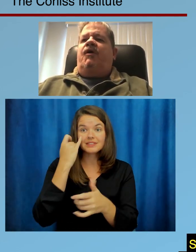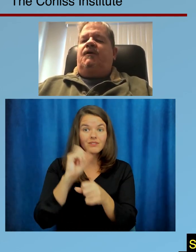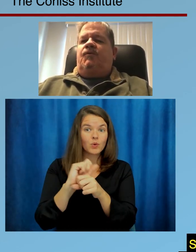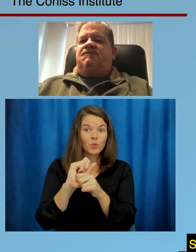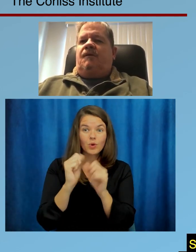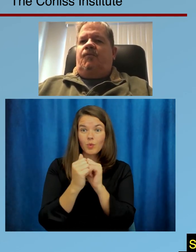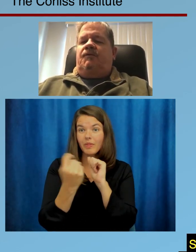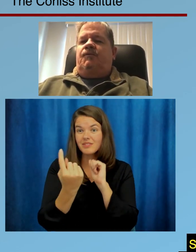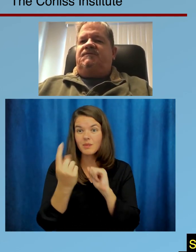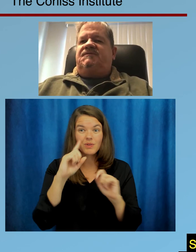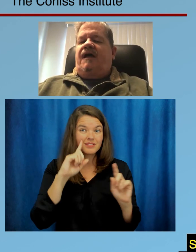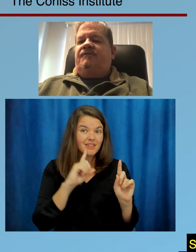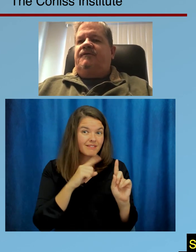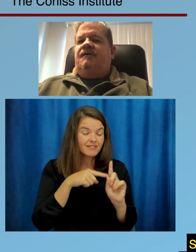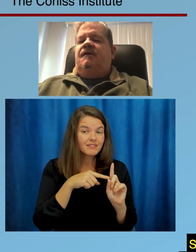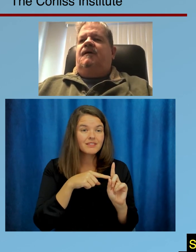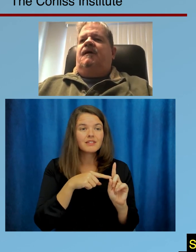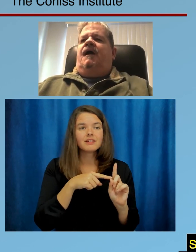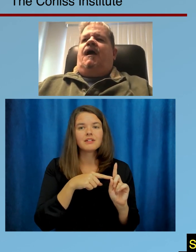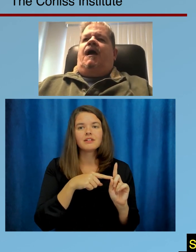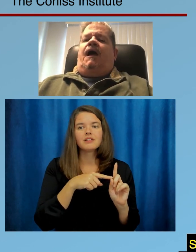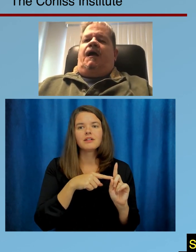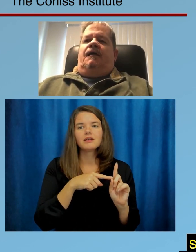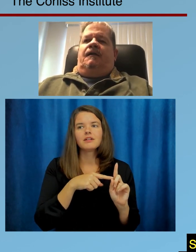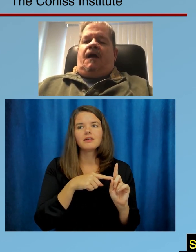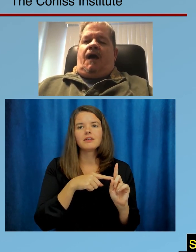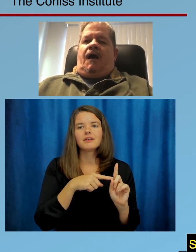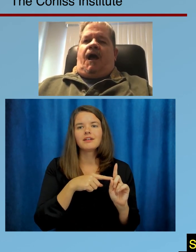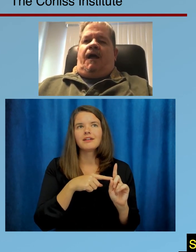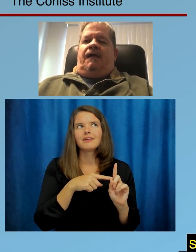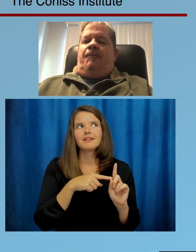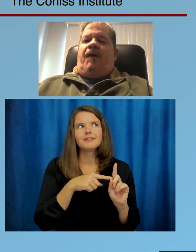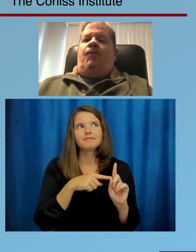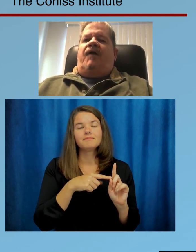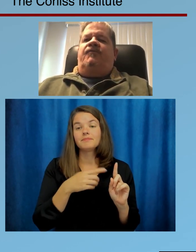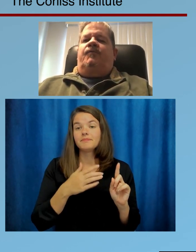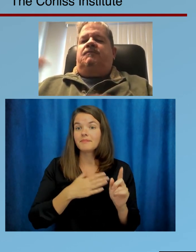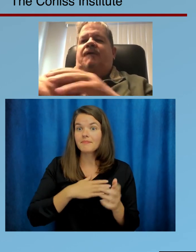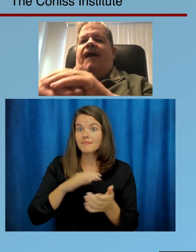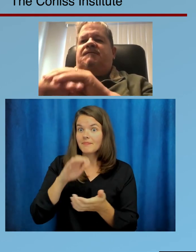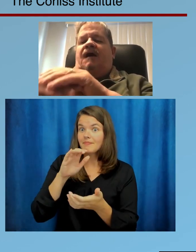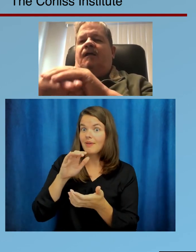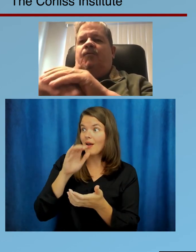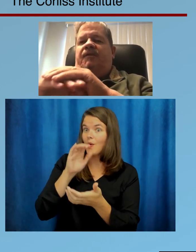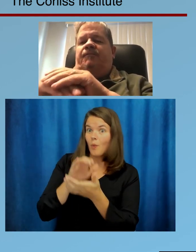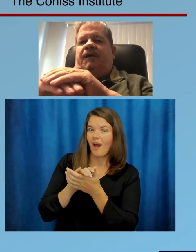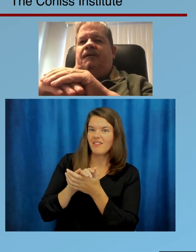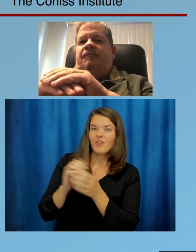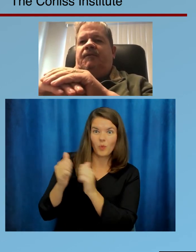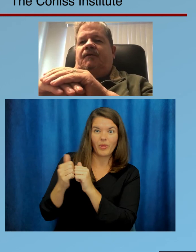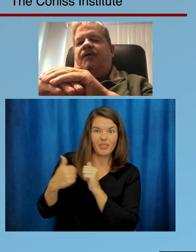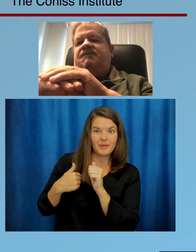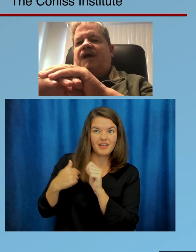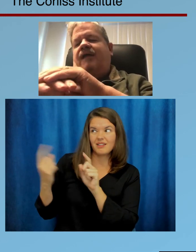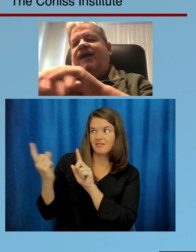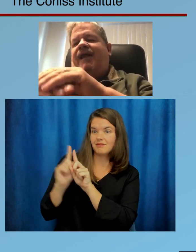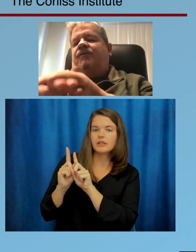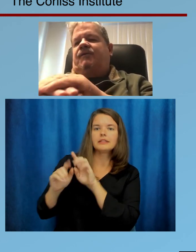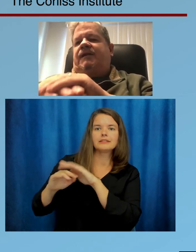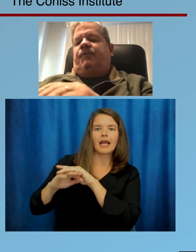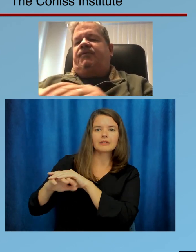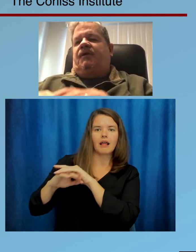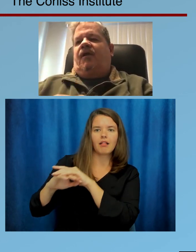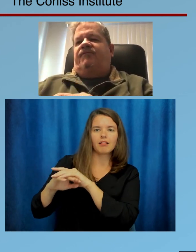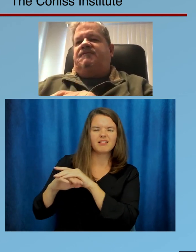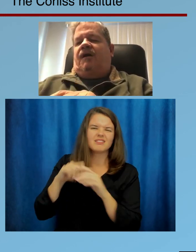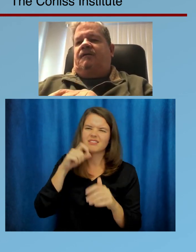if I'm working with someone who is deaf and I can't, my wife will tactile with me because then I